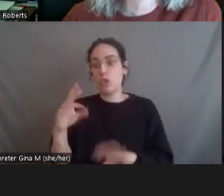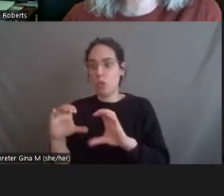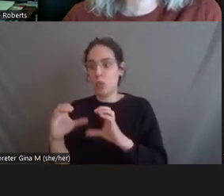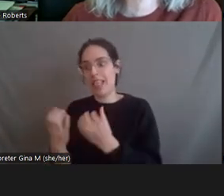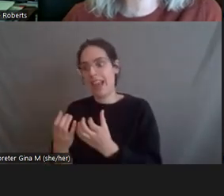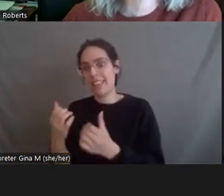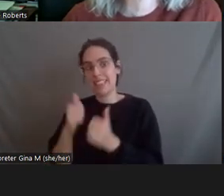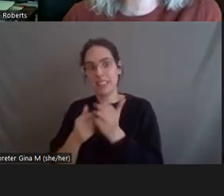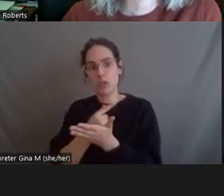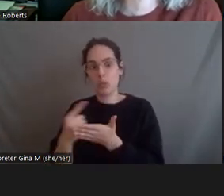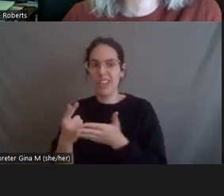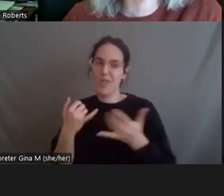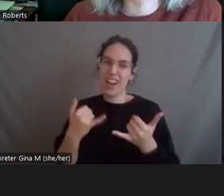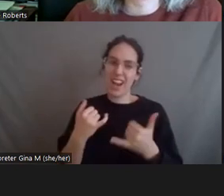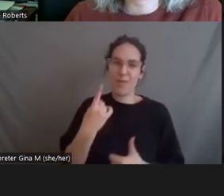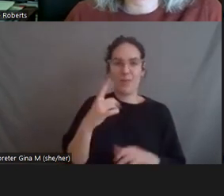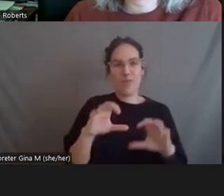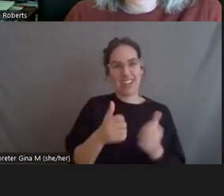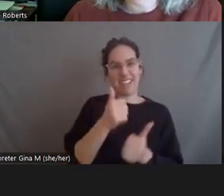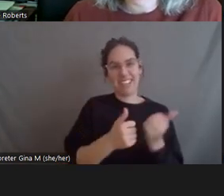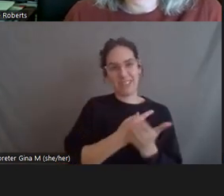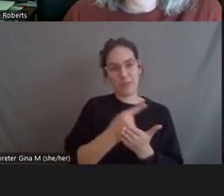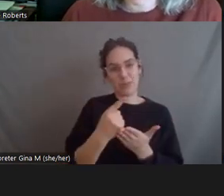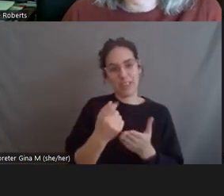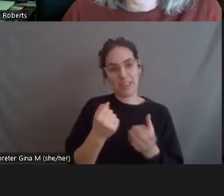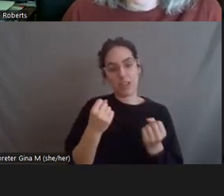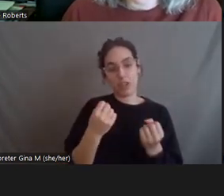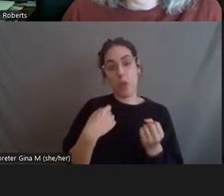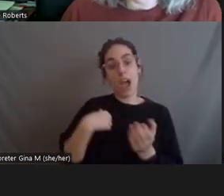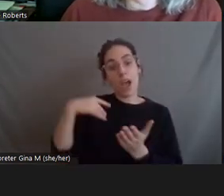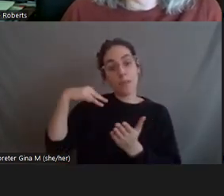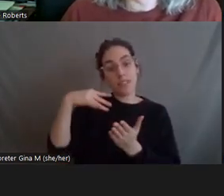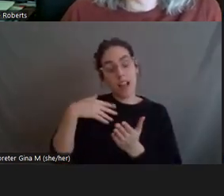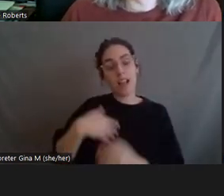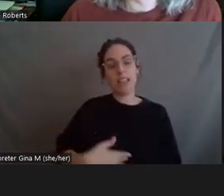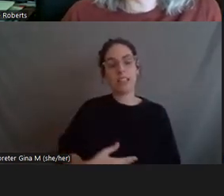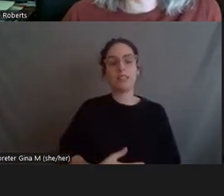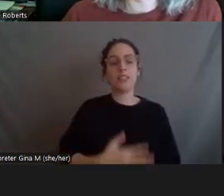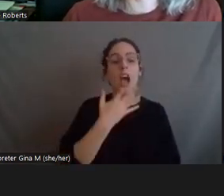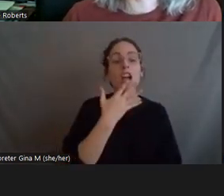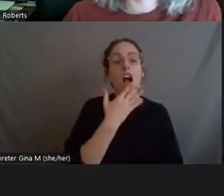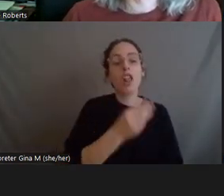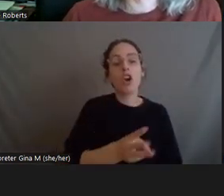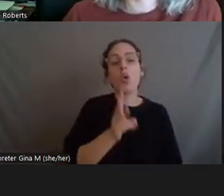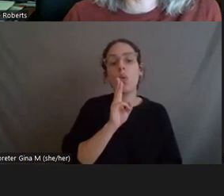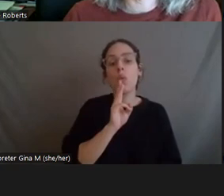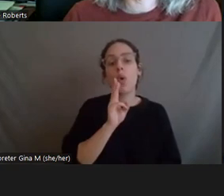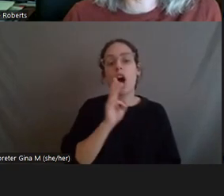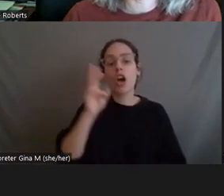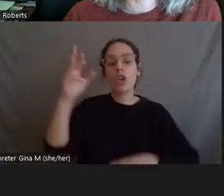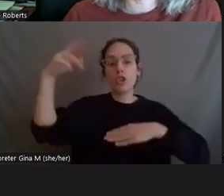now. So it's studying color, water reflection. And